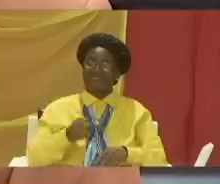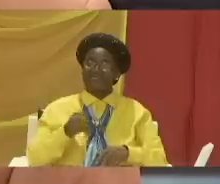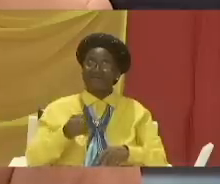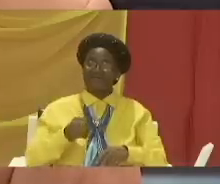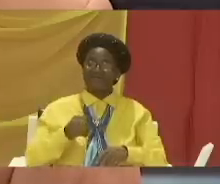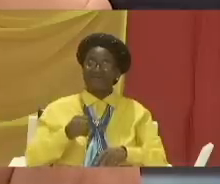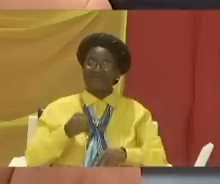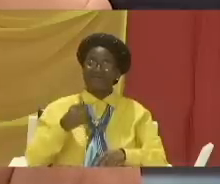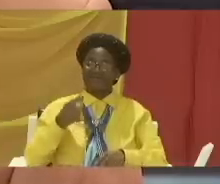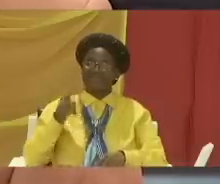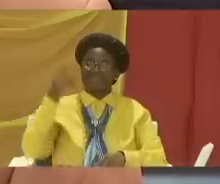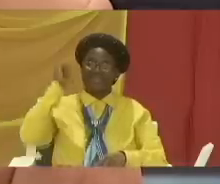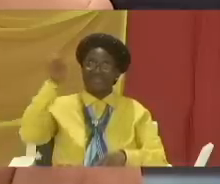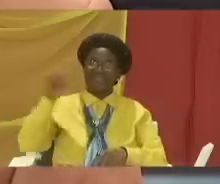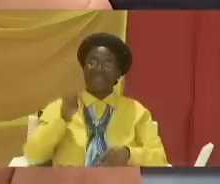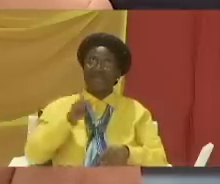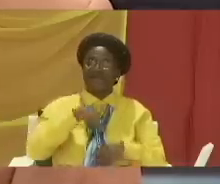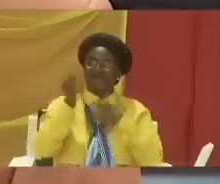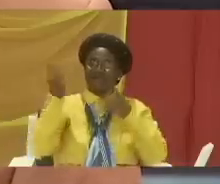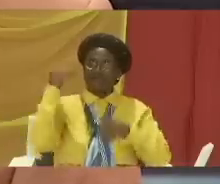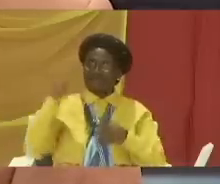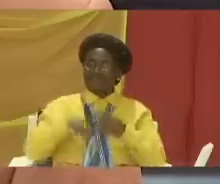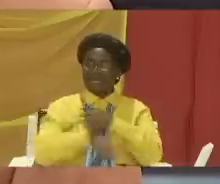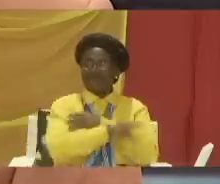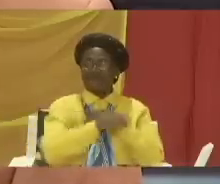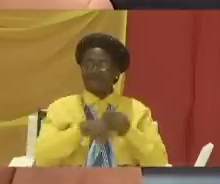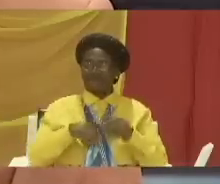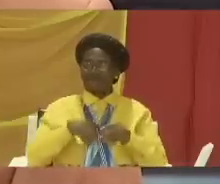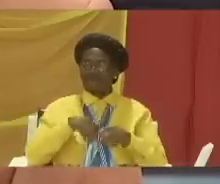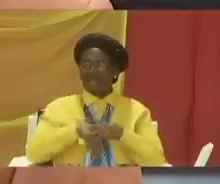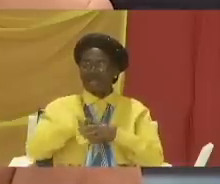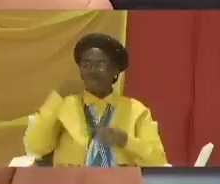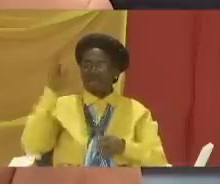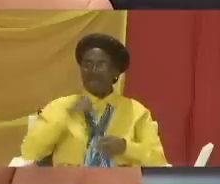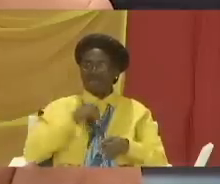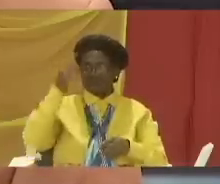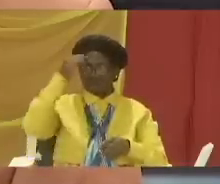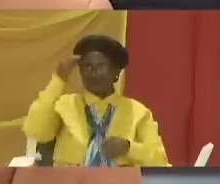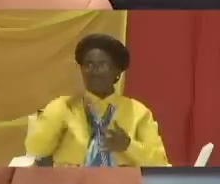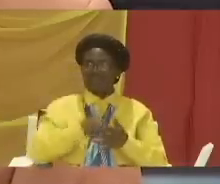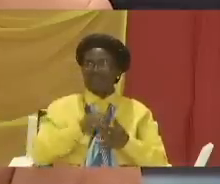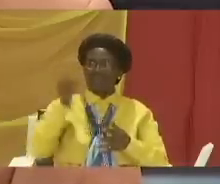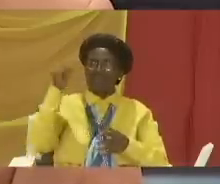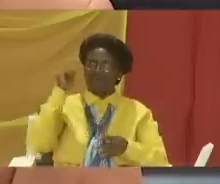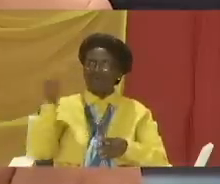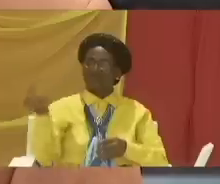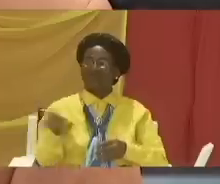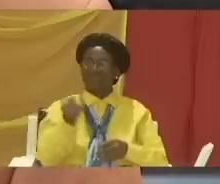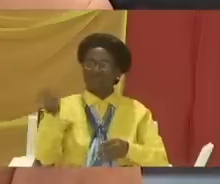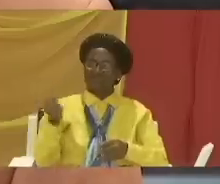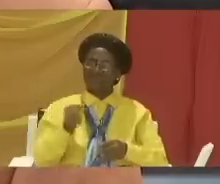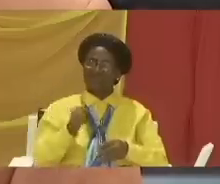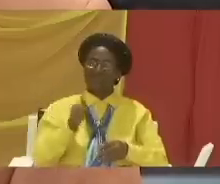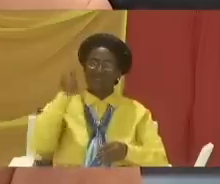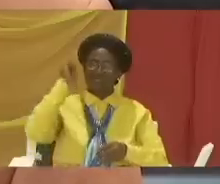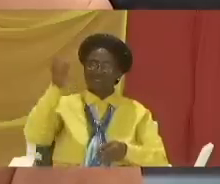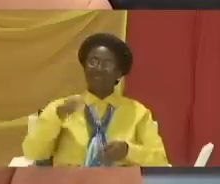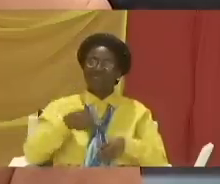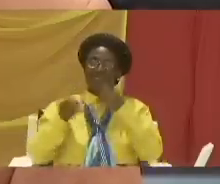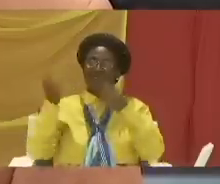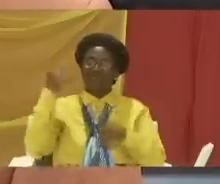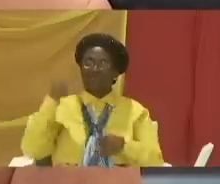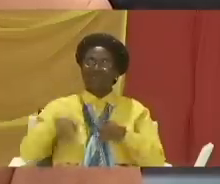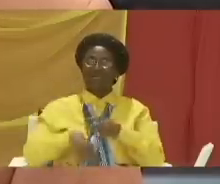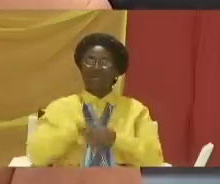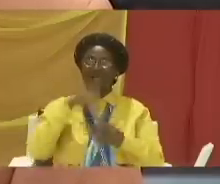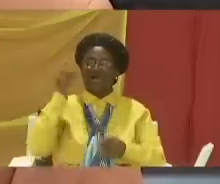And he went out, I think it was a Saturday, he went out from morning till he